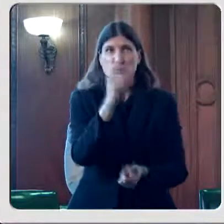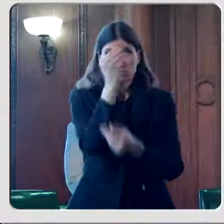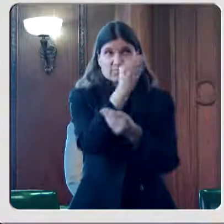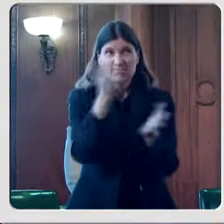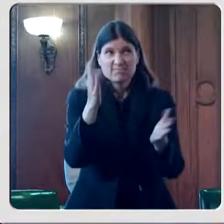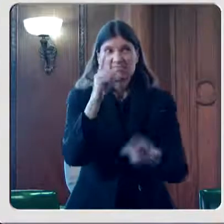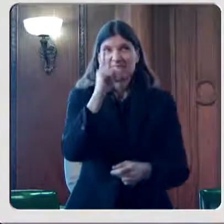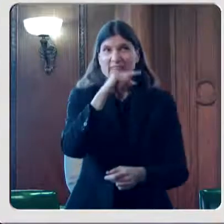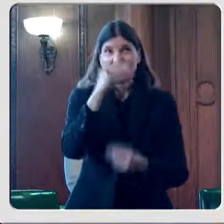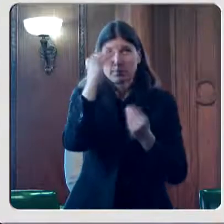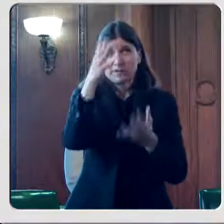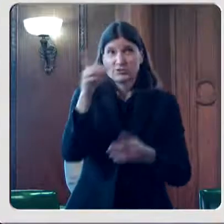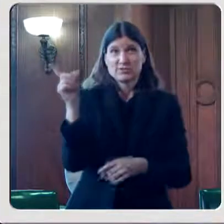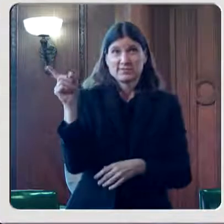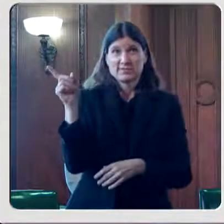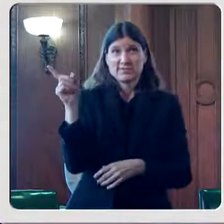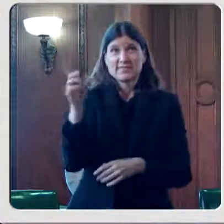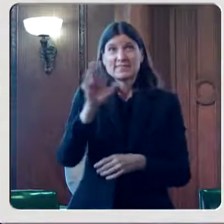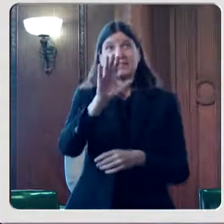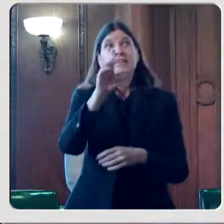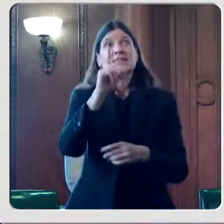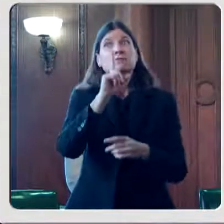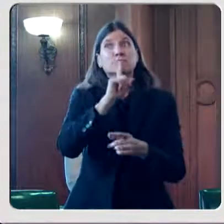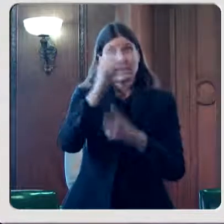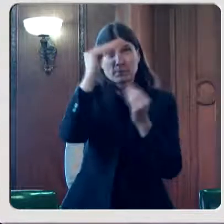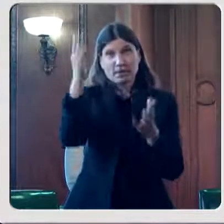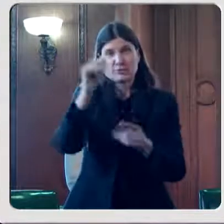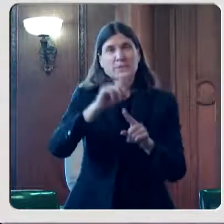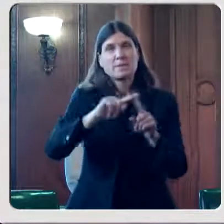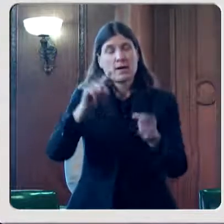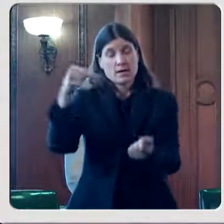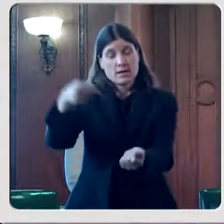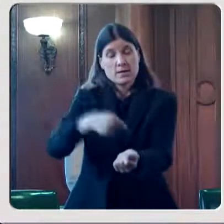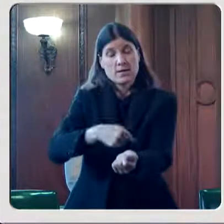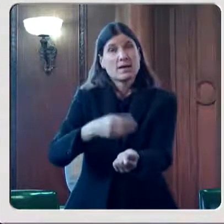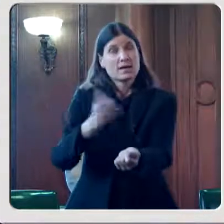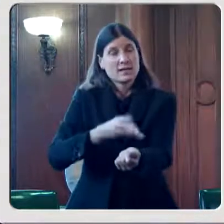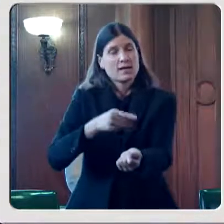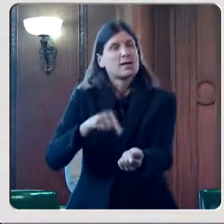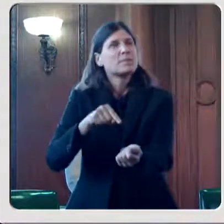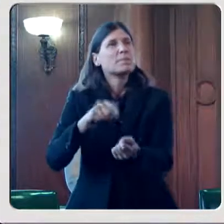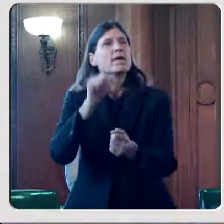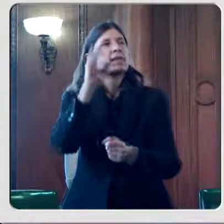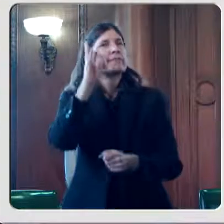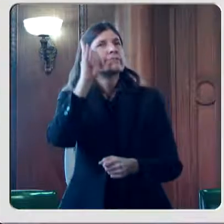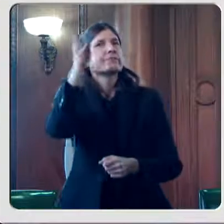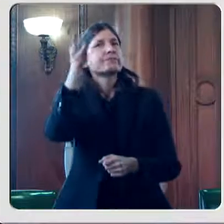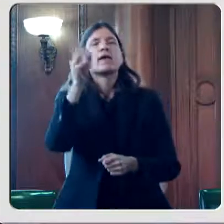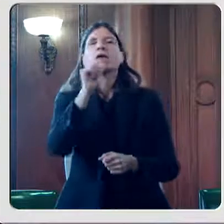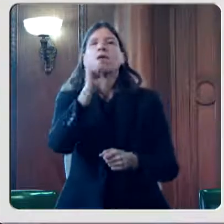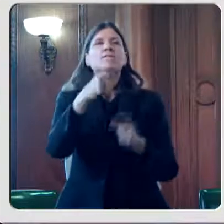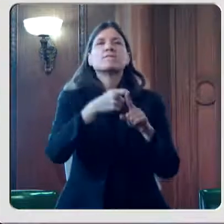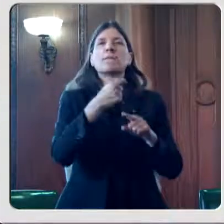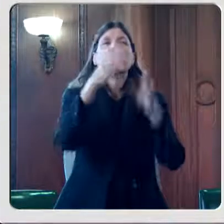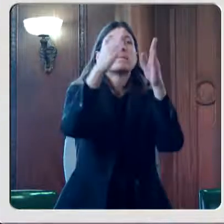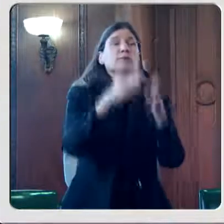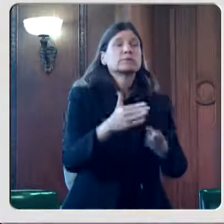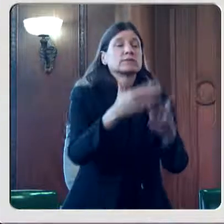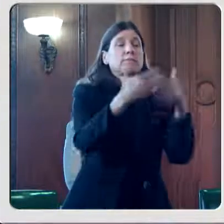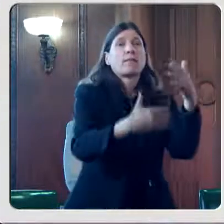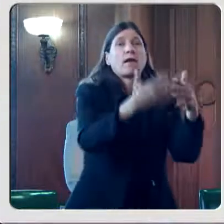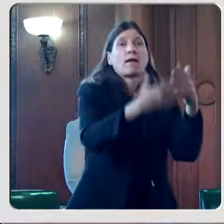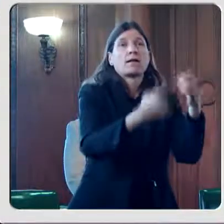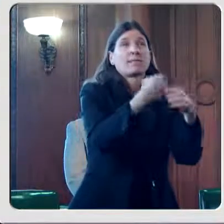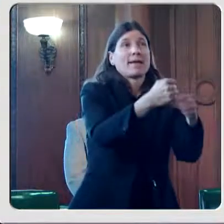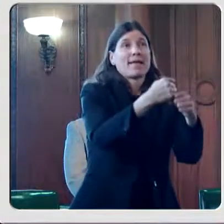antibody people get when they get vaccine. And it causes virus rates to go down fairly briskly early on in